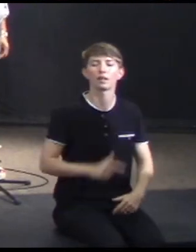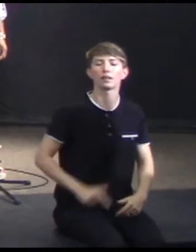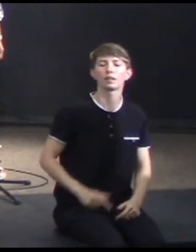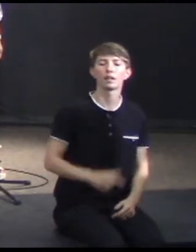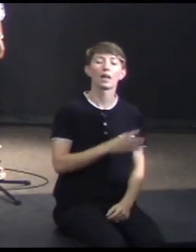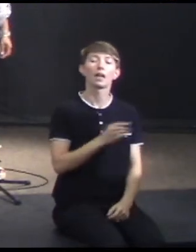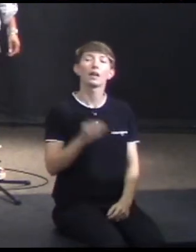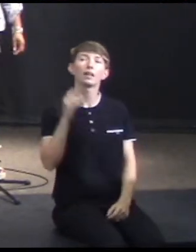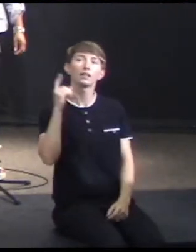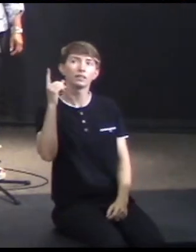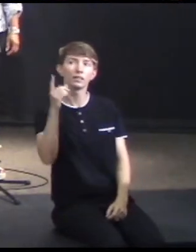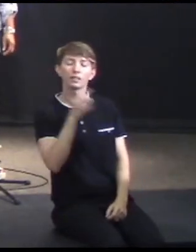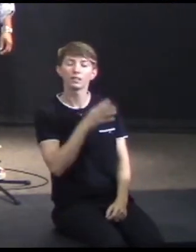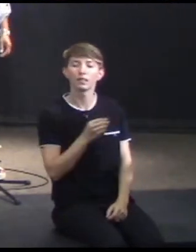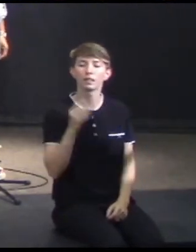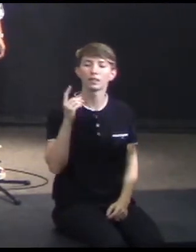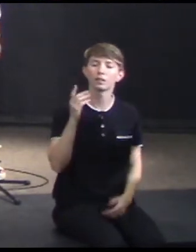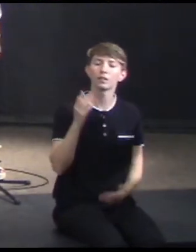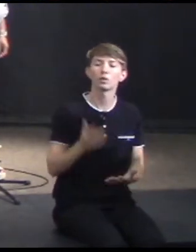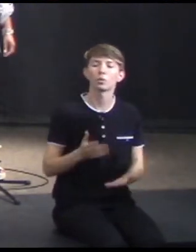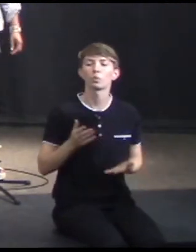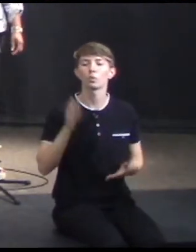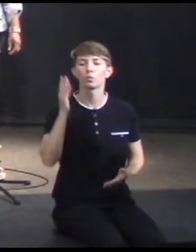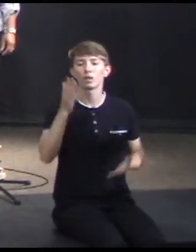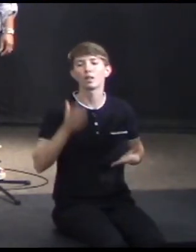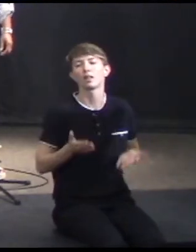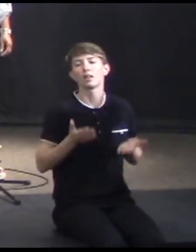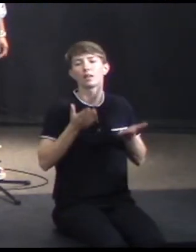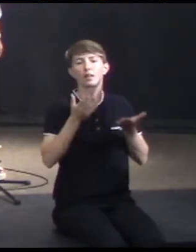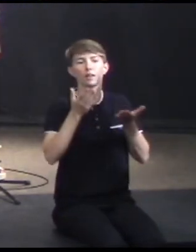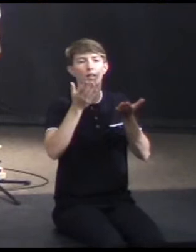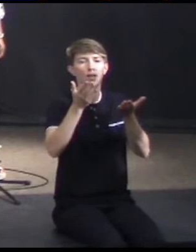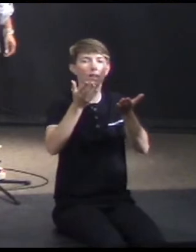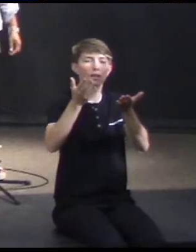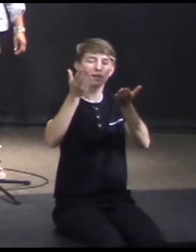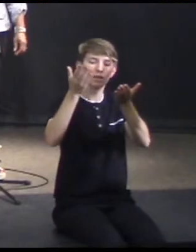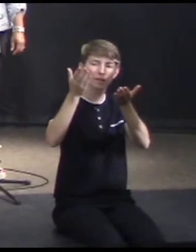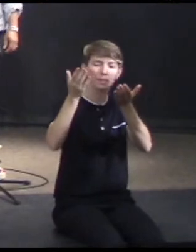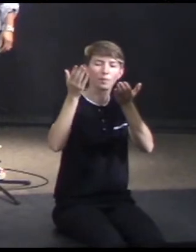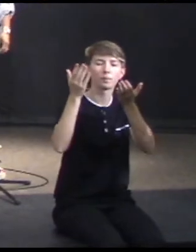Humble yourself in the sight of the Lord. And He will lift you up.